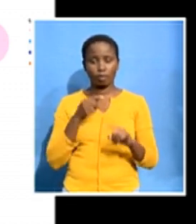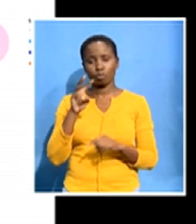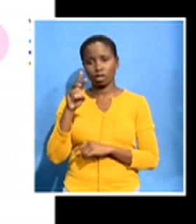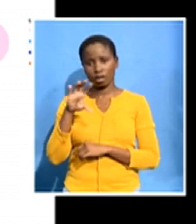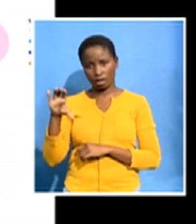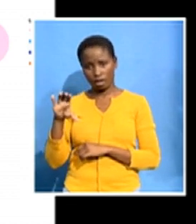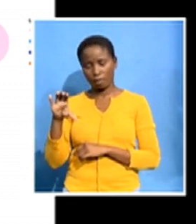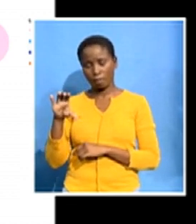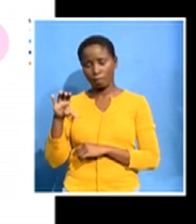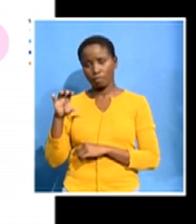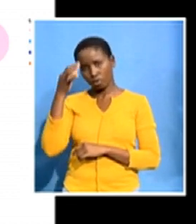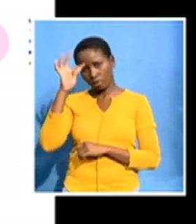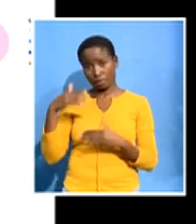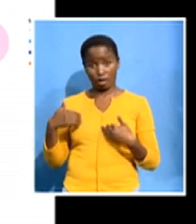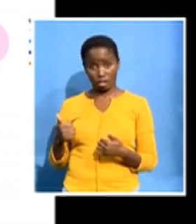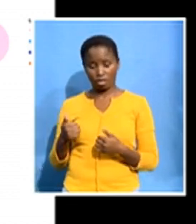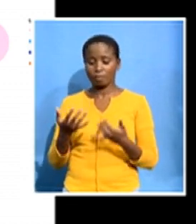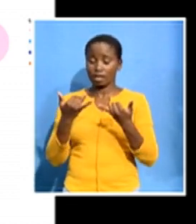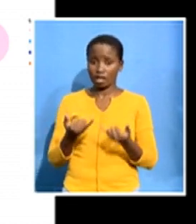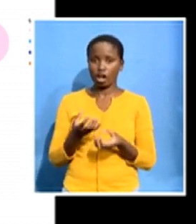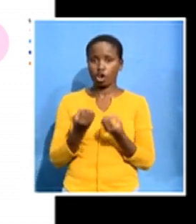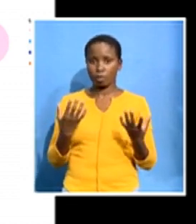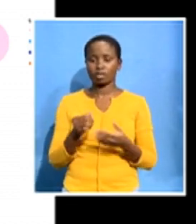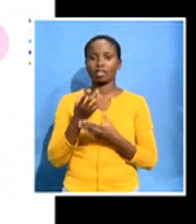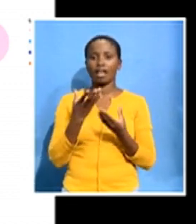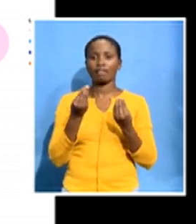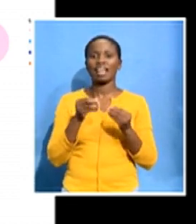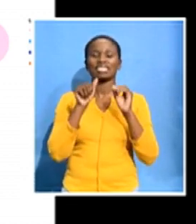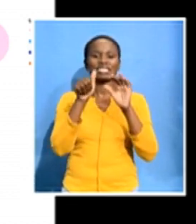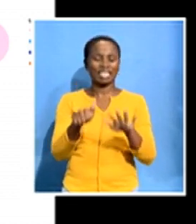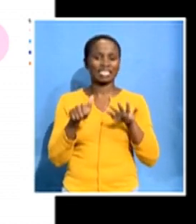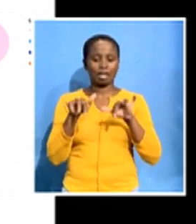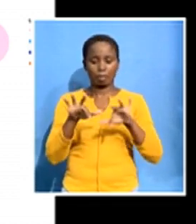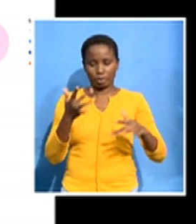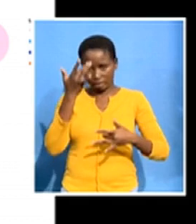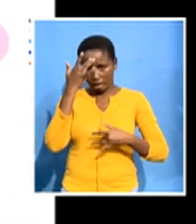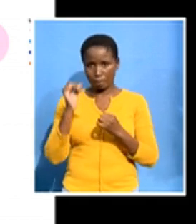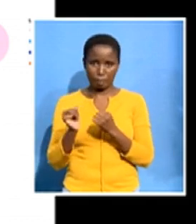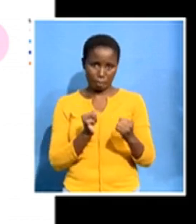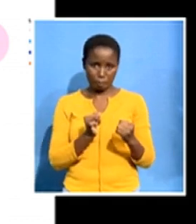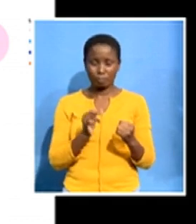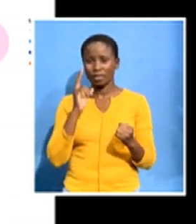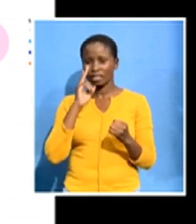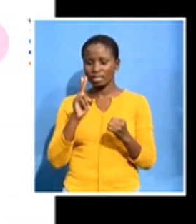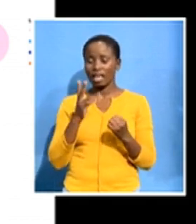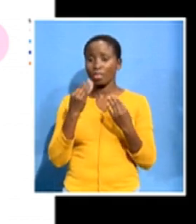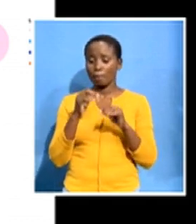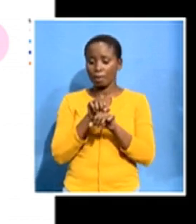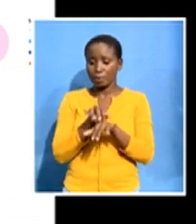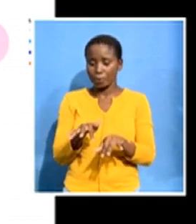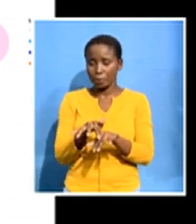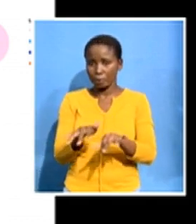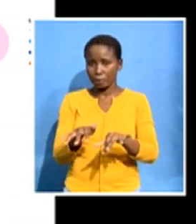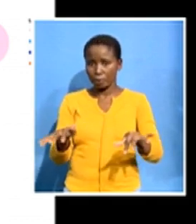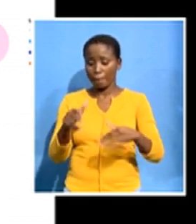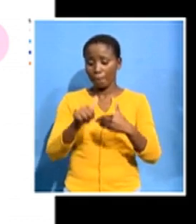have 16 active cases. And if you look at this infections per month, you will see that in the month of